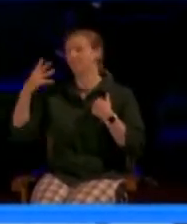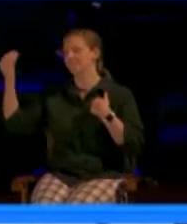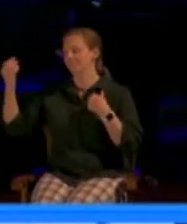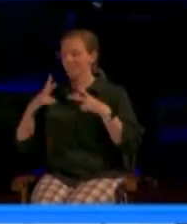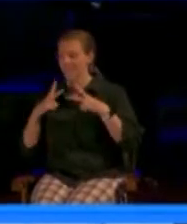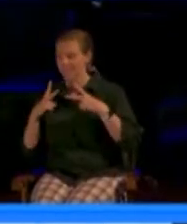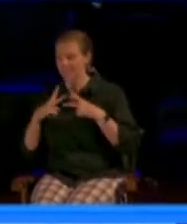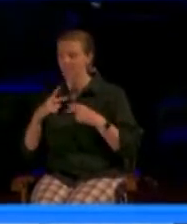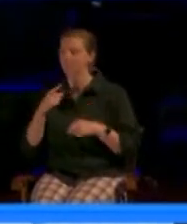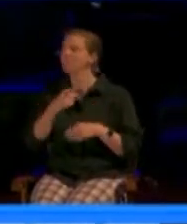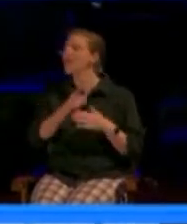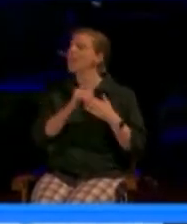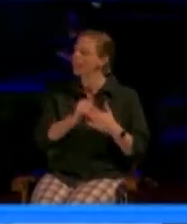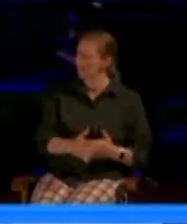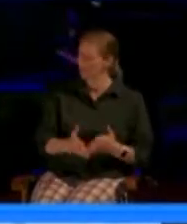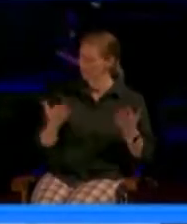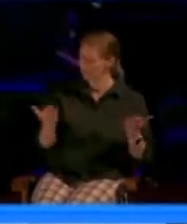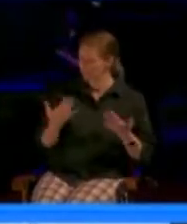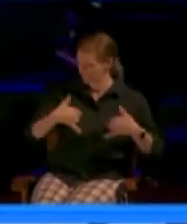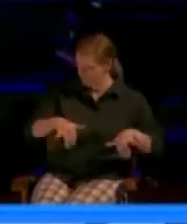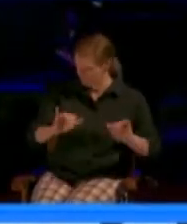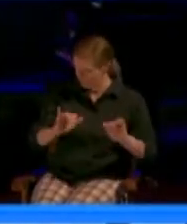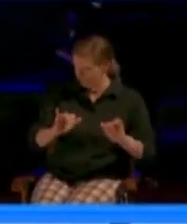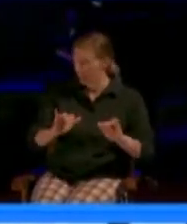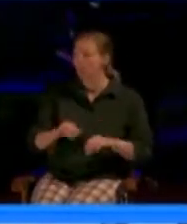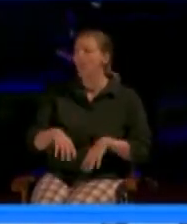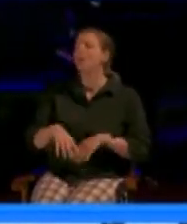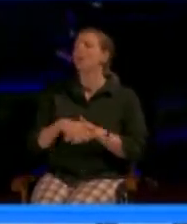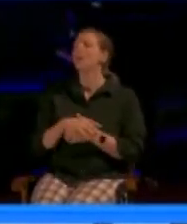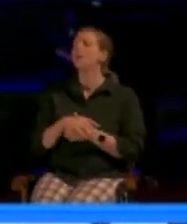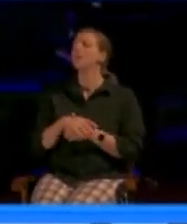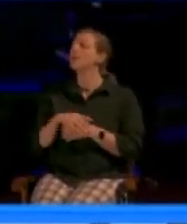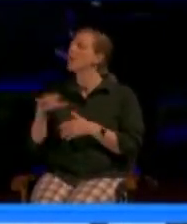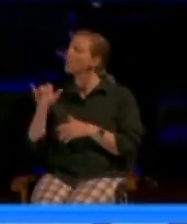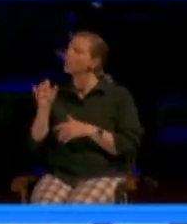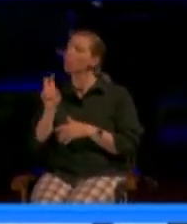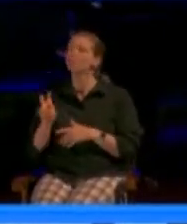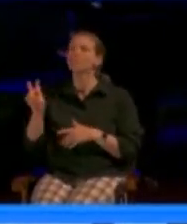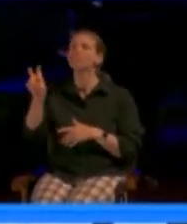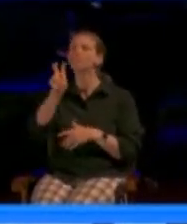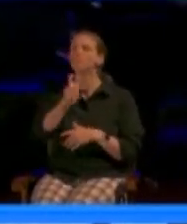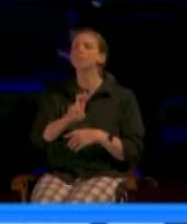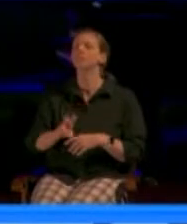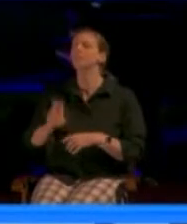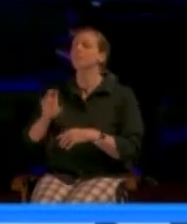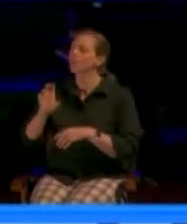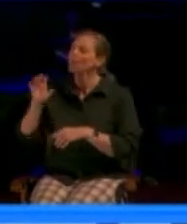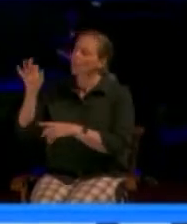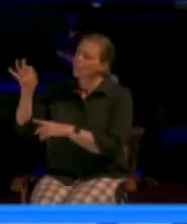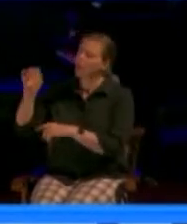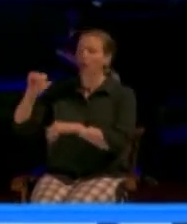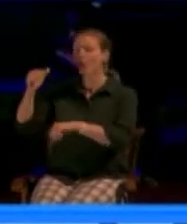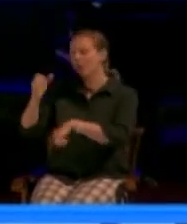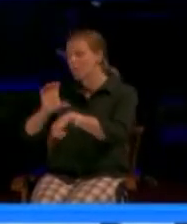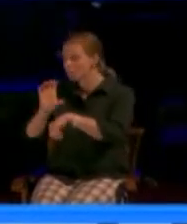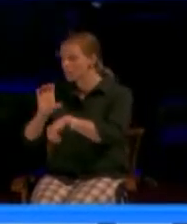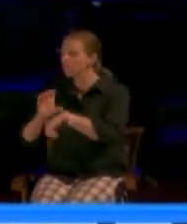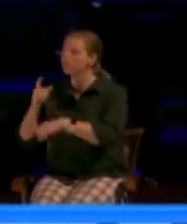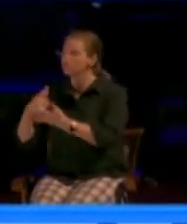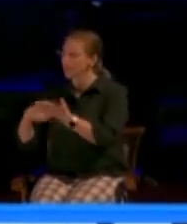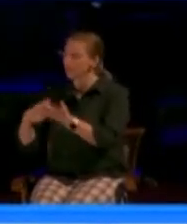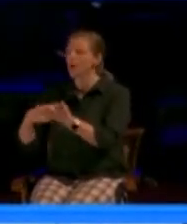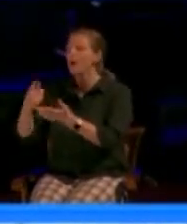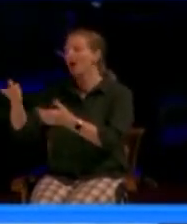church faithfully, as well as he serves in other capacities around the state, supply preaching and doing interims, helping churches along the way. It is